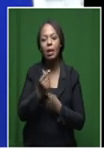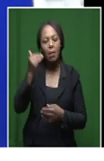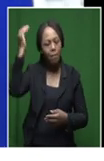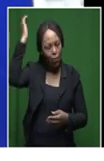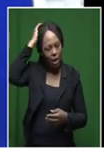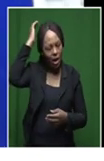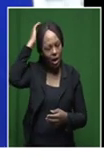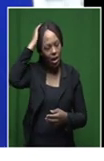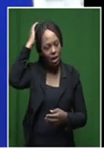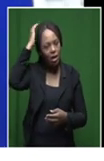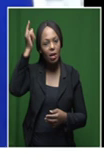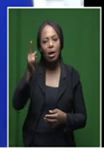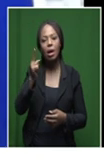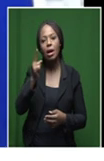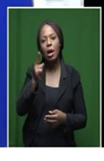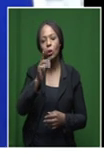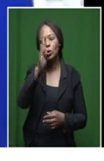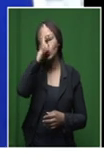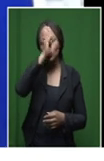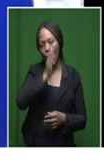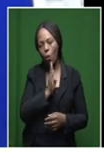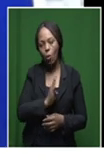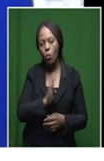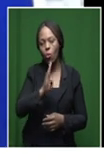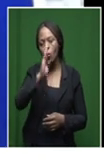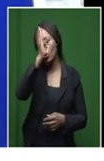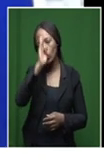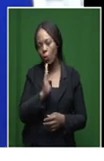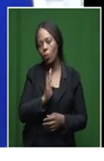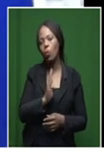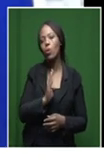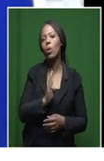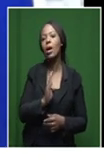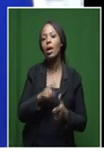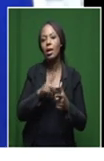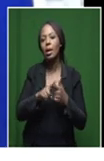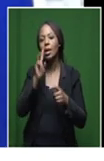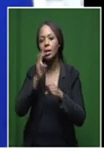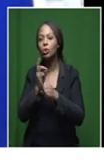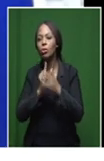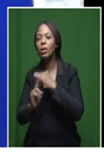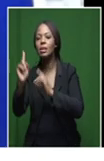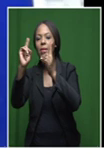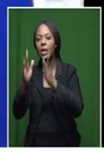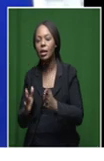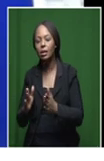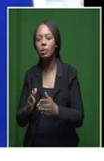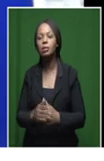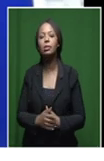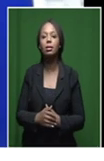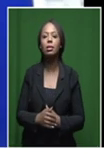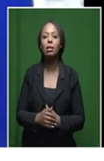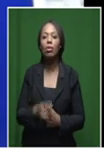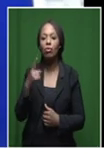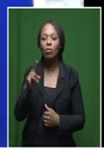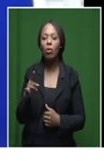are more specialized causes that you would have to go to a specialist to be diagnosed with, like frontotemporal dementia